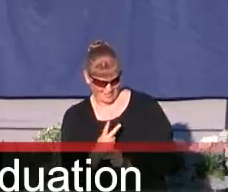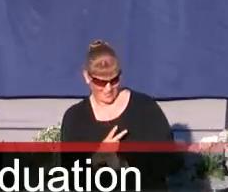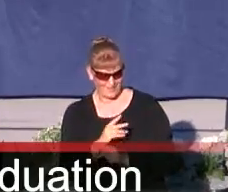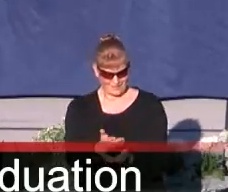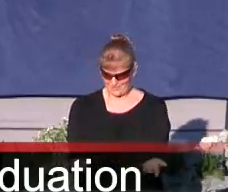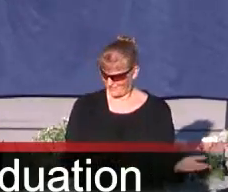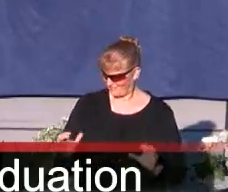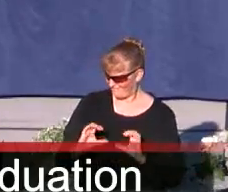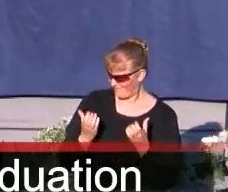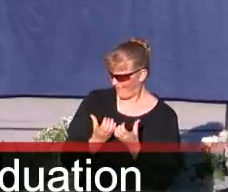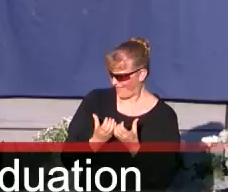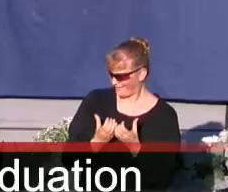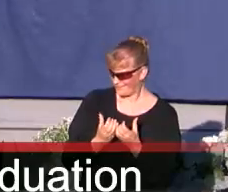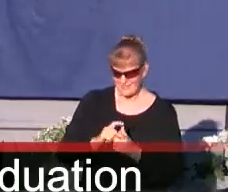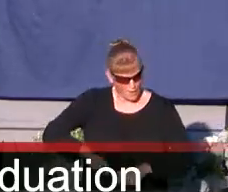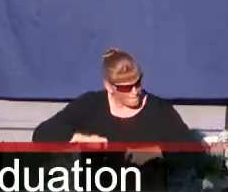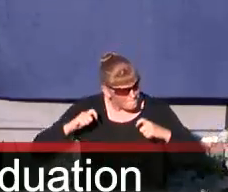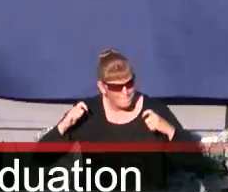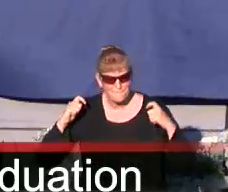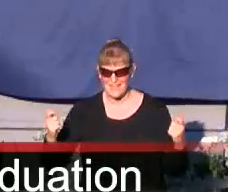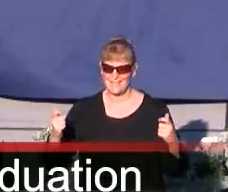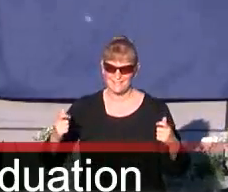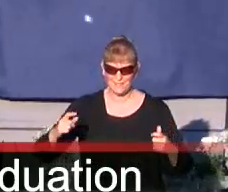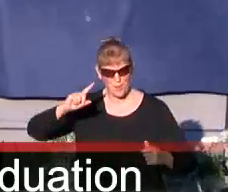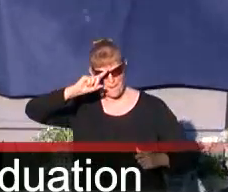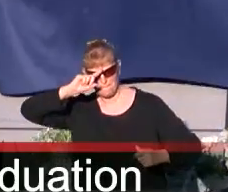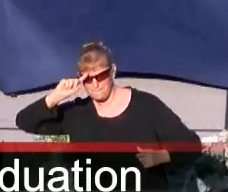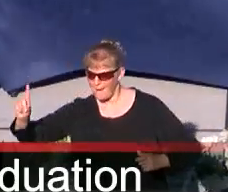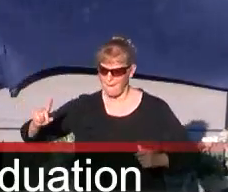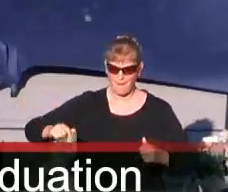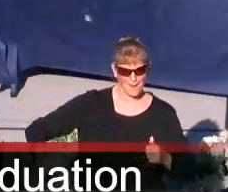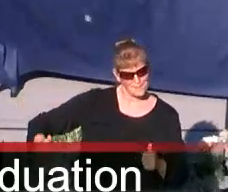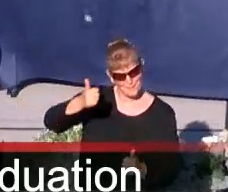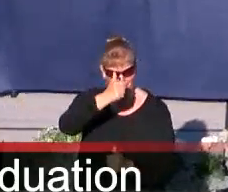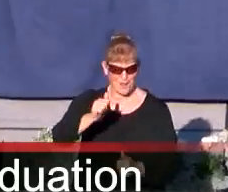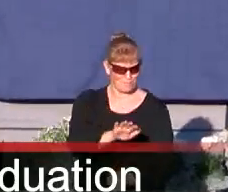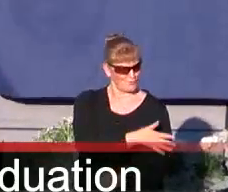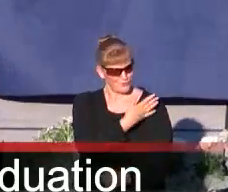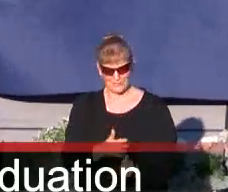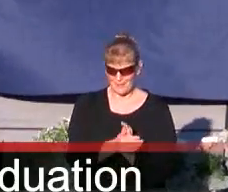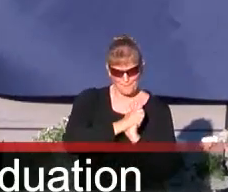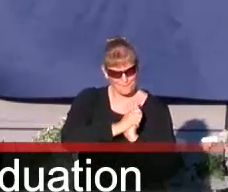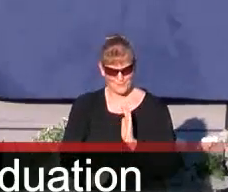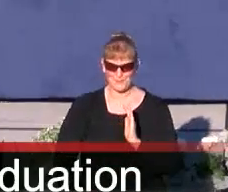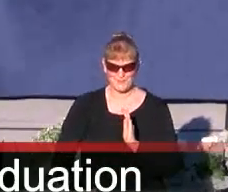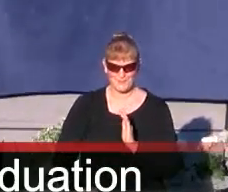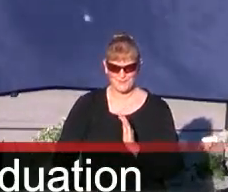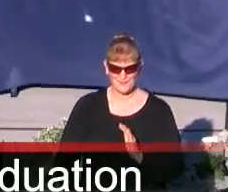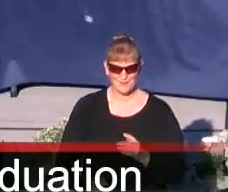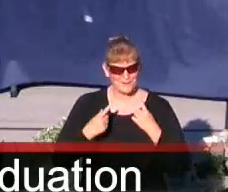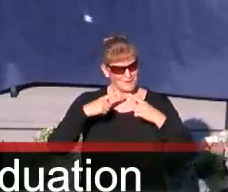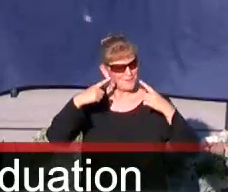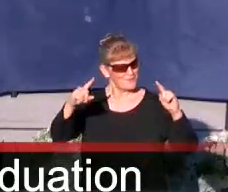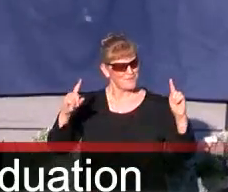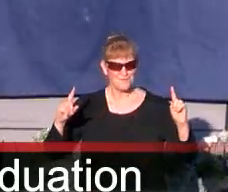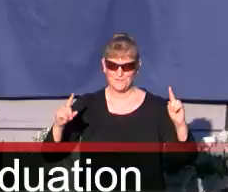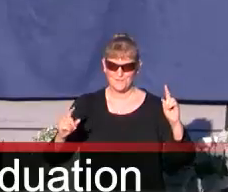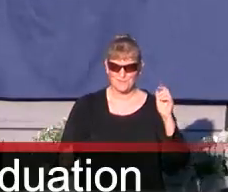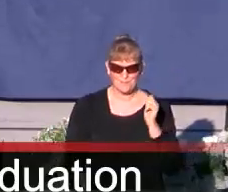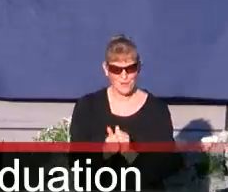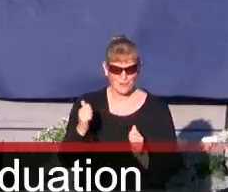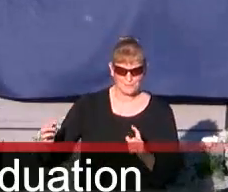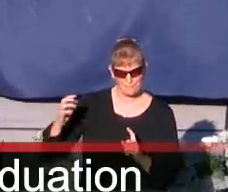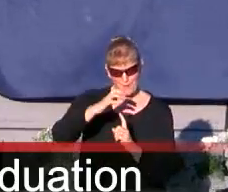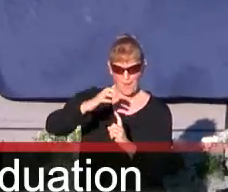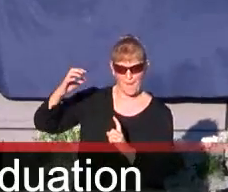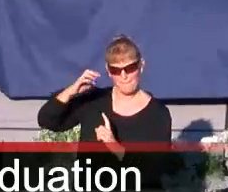2019 class is the biggest, the smartest, the most musically gifted, has accomplished the most